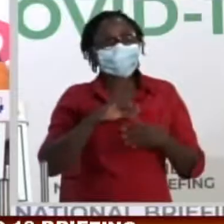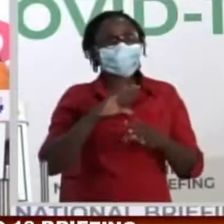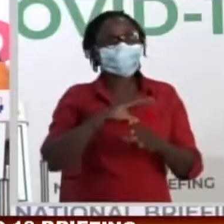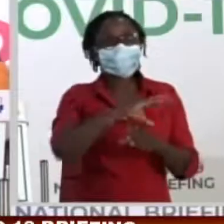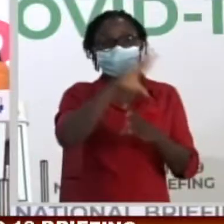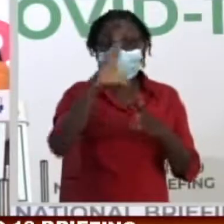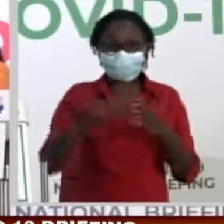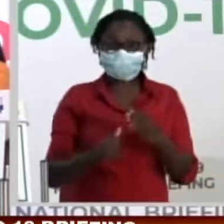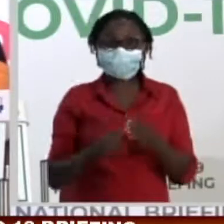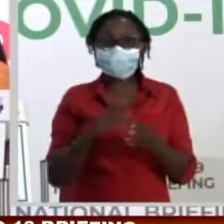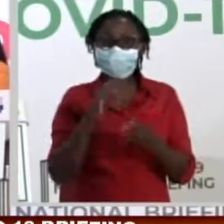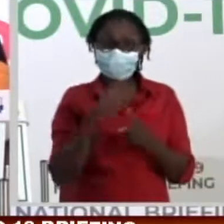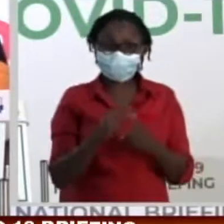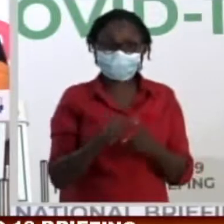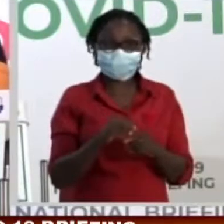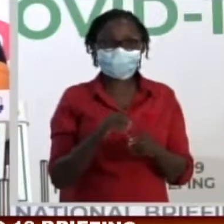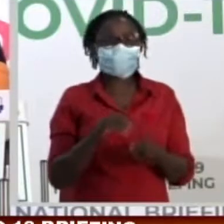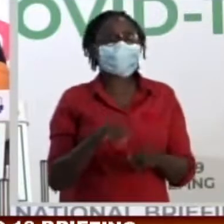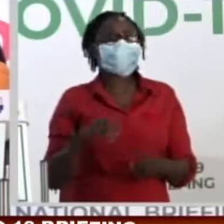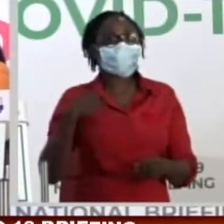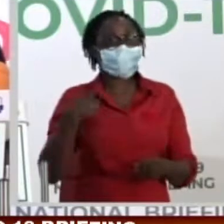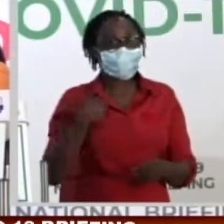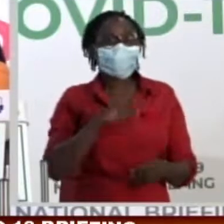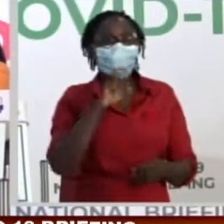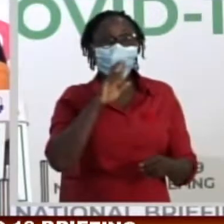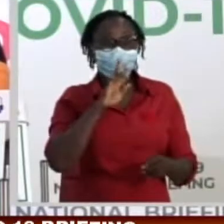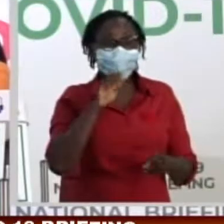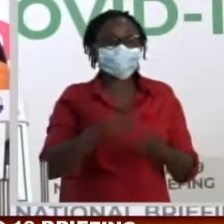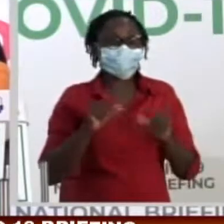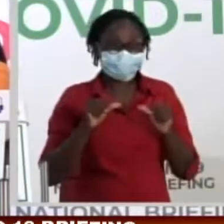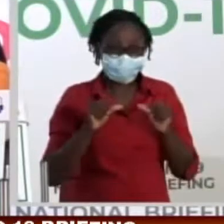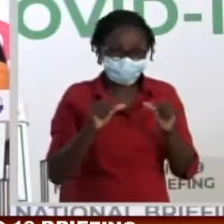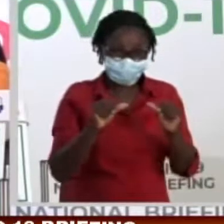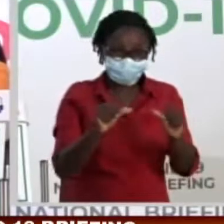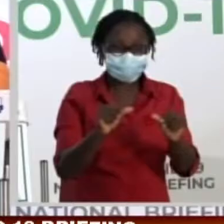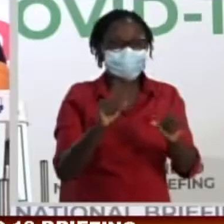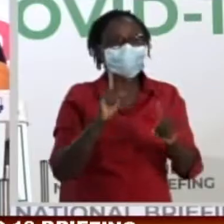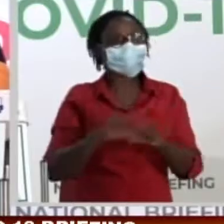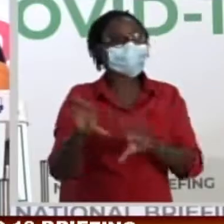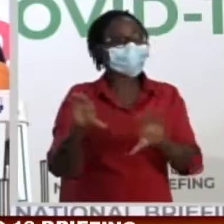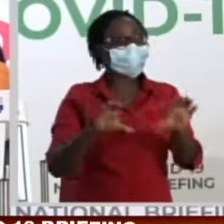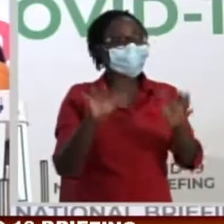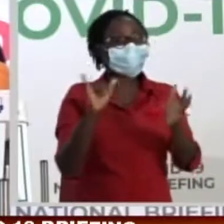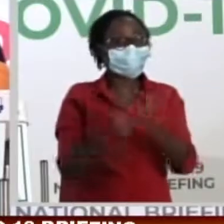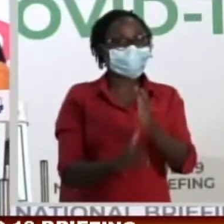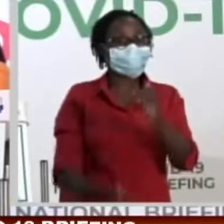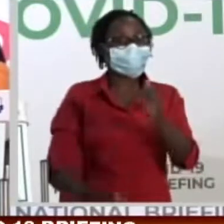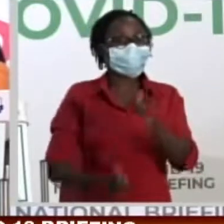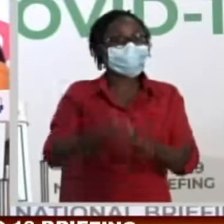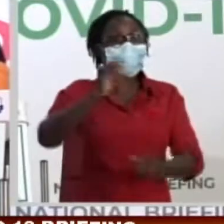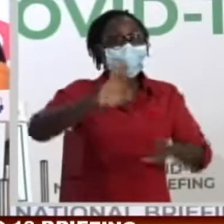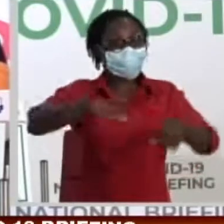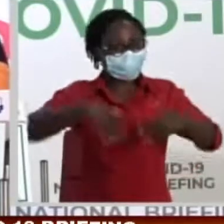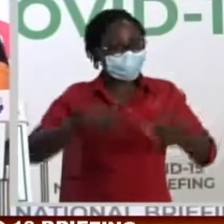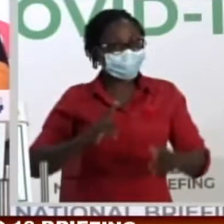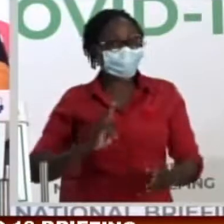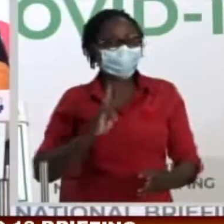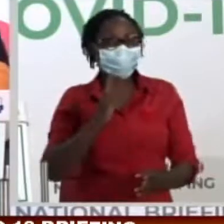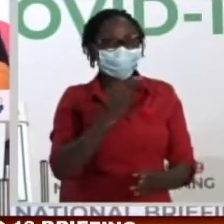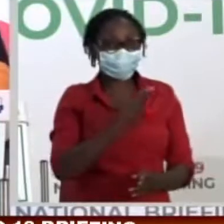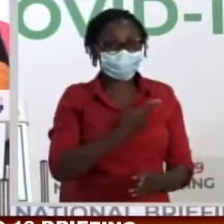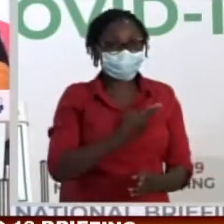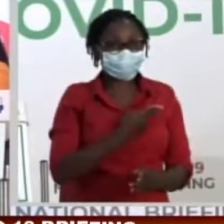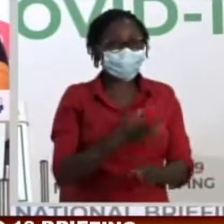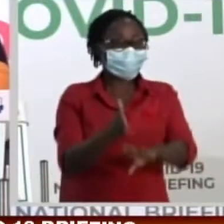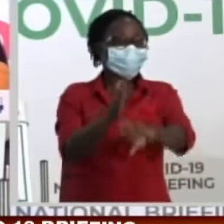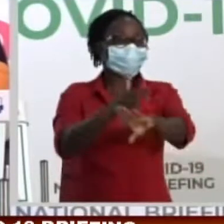country. We must therefore continue to do that which gives us record improvements